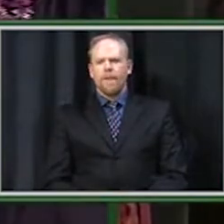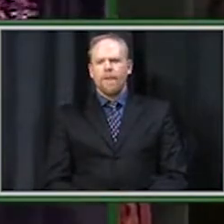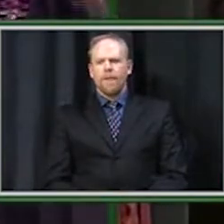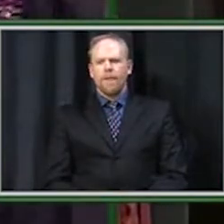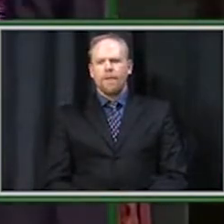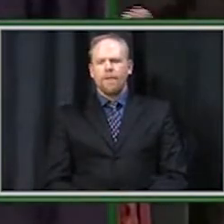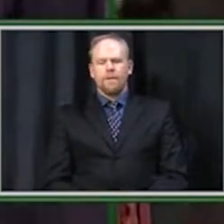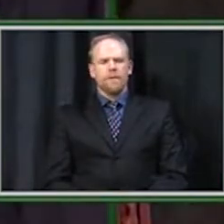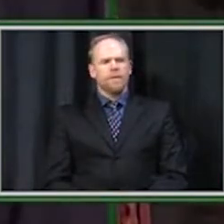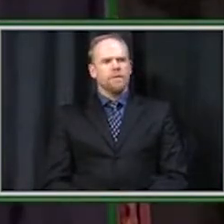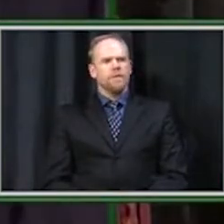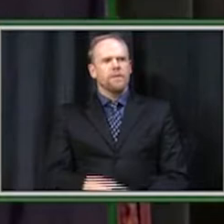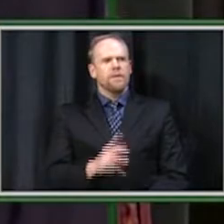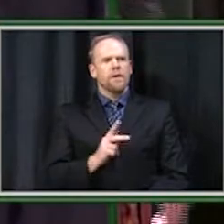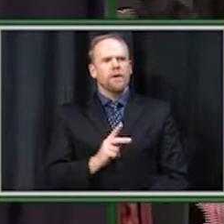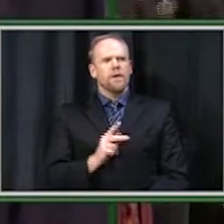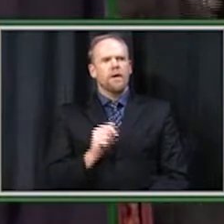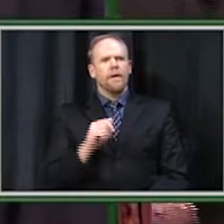Kylia Scott.